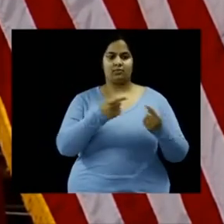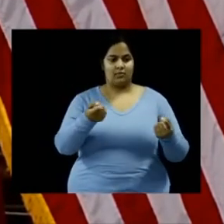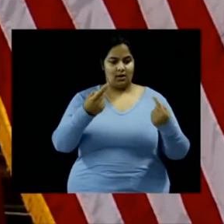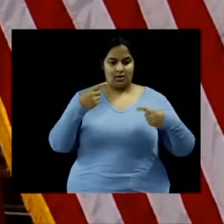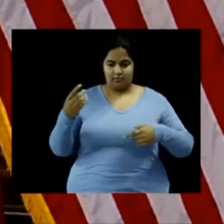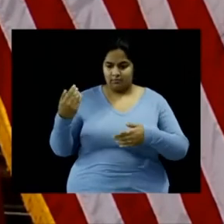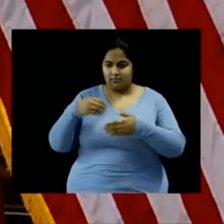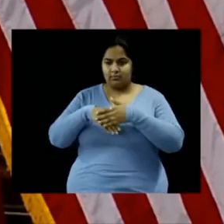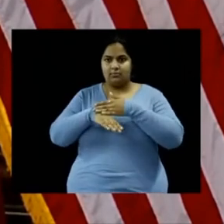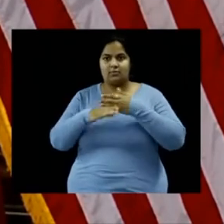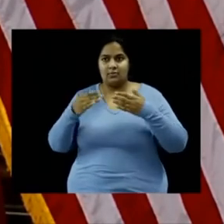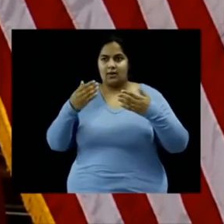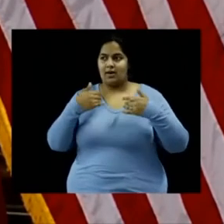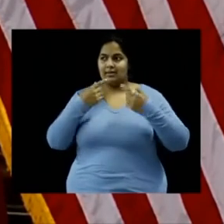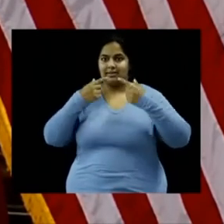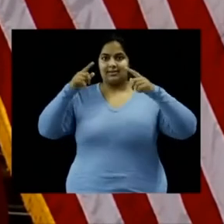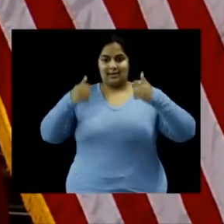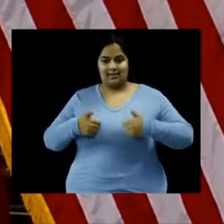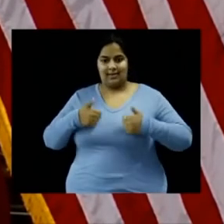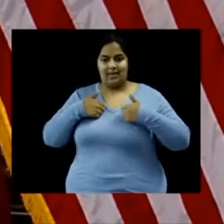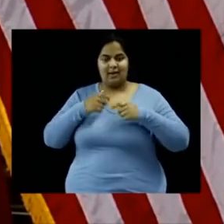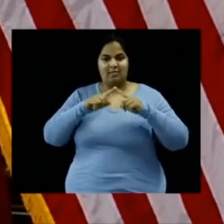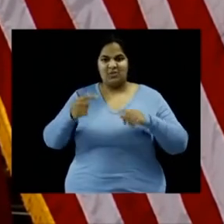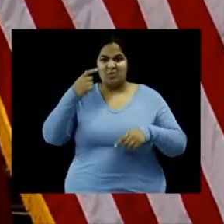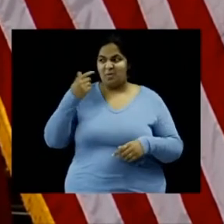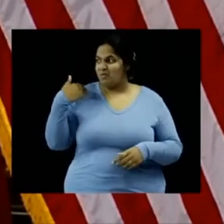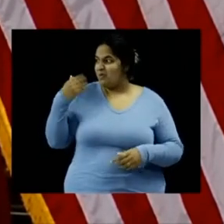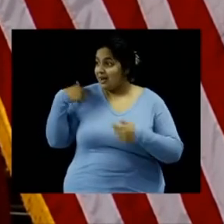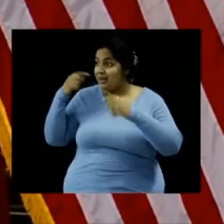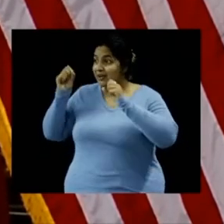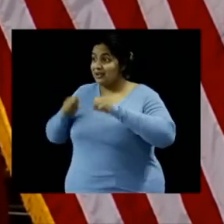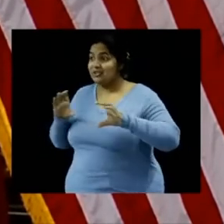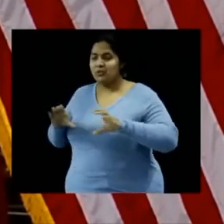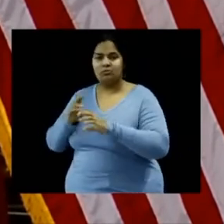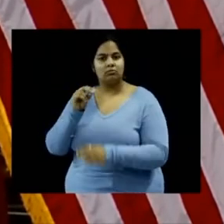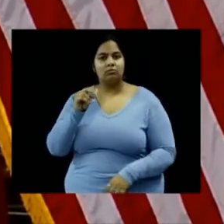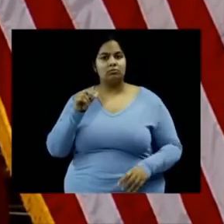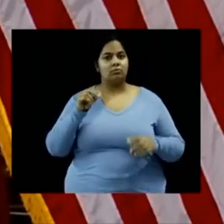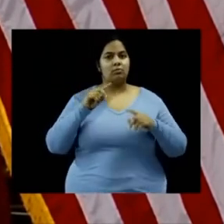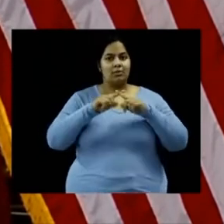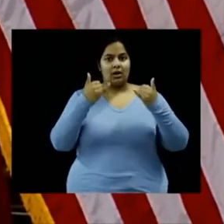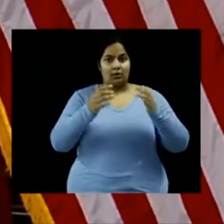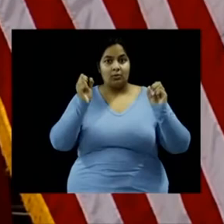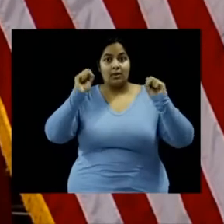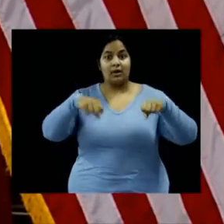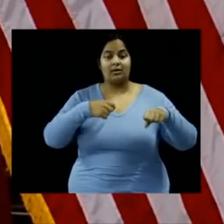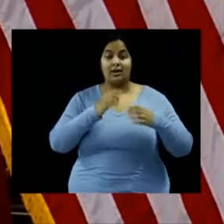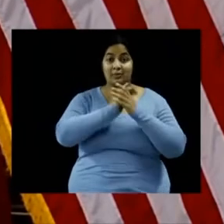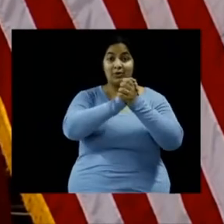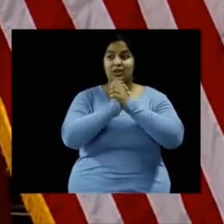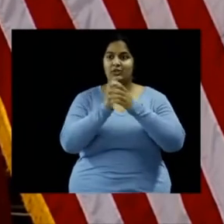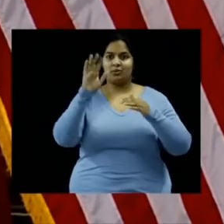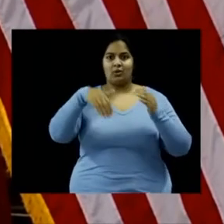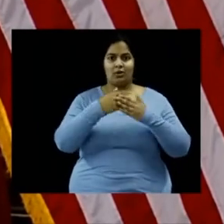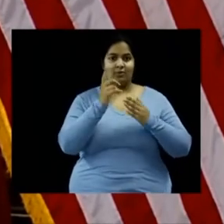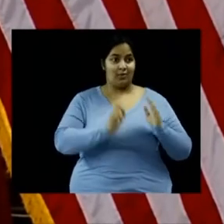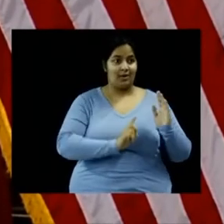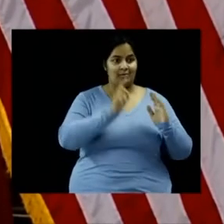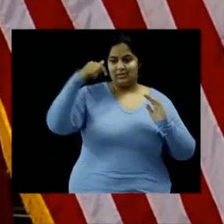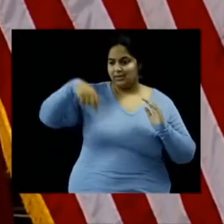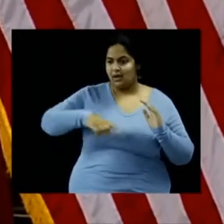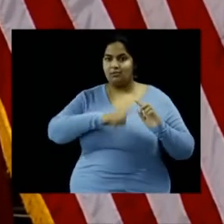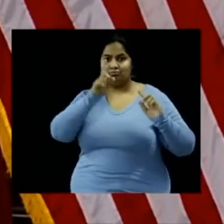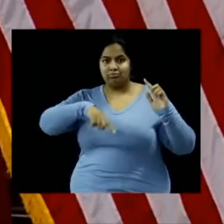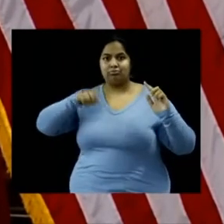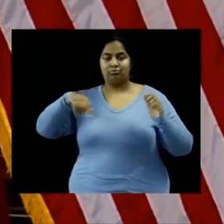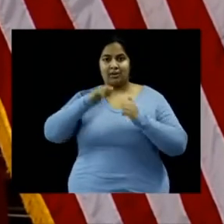success in life that you never thought you'd be able to achieve. I am congratulating you for the ups and the downs of your life,